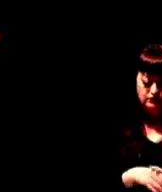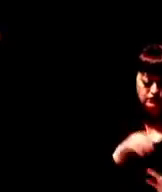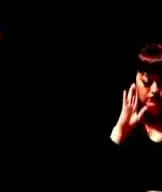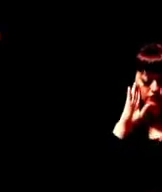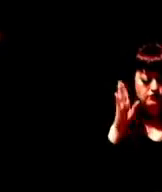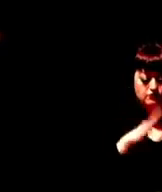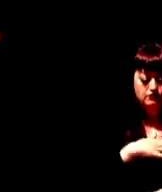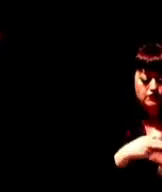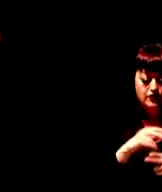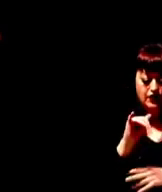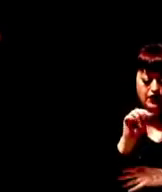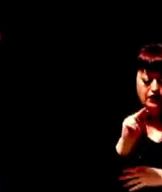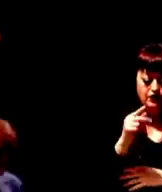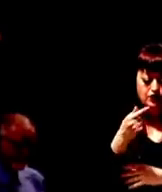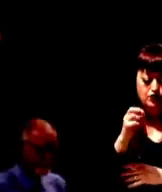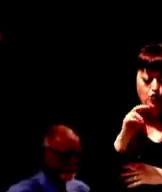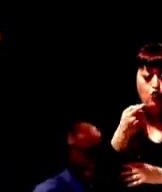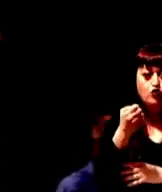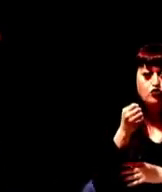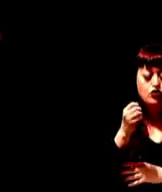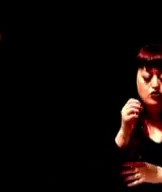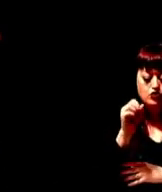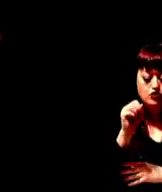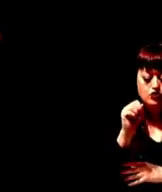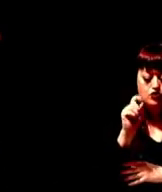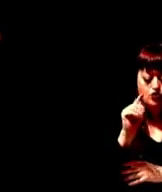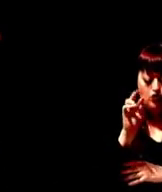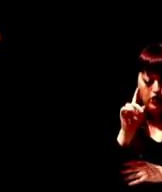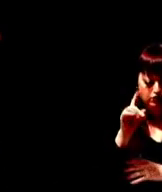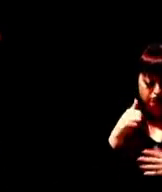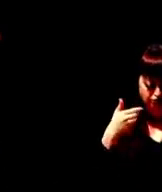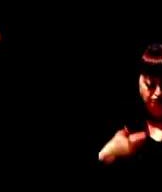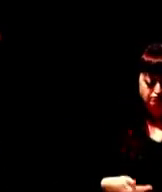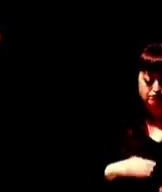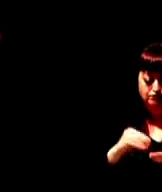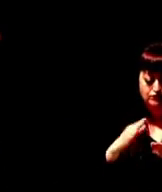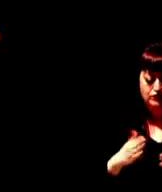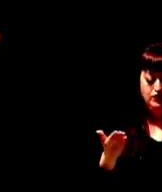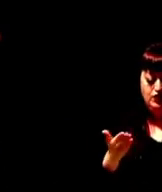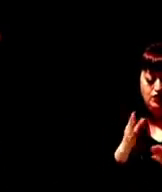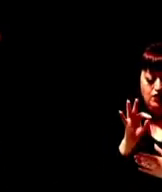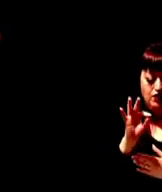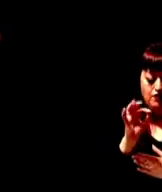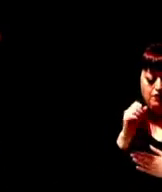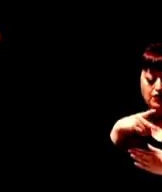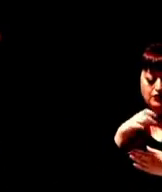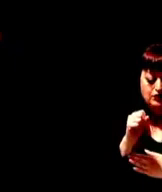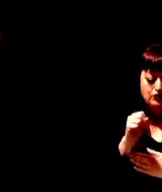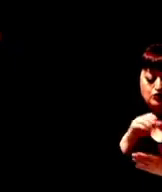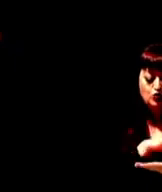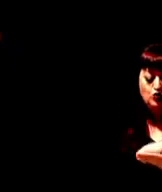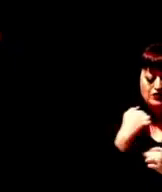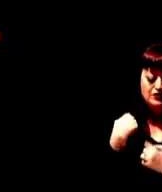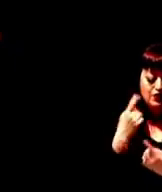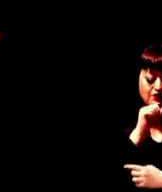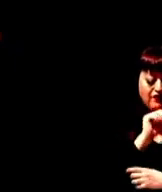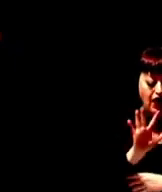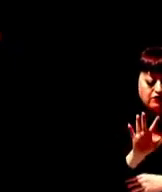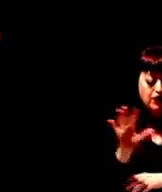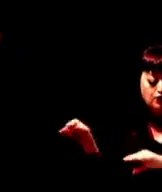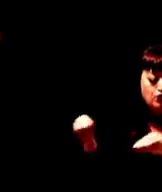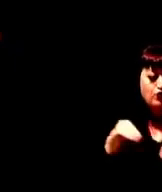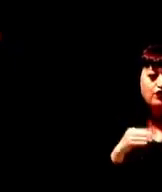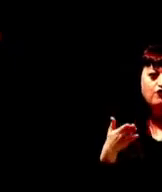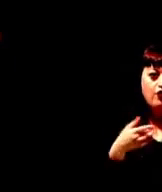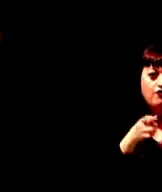Hello, my name is Ian George Strand, and I've been a student here in the FPS School District since I was 5. When I moved here from Nebraska, of